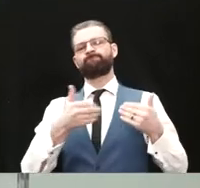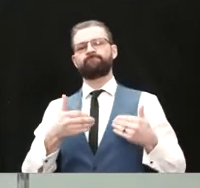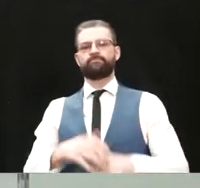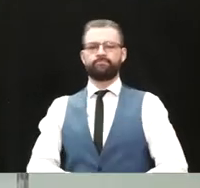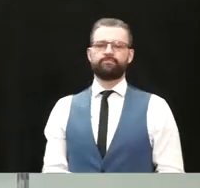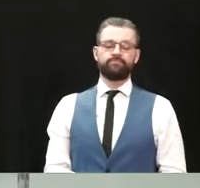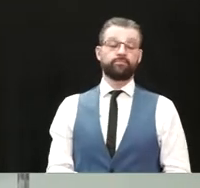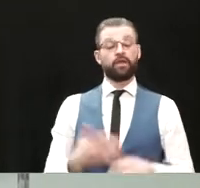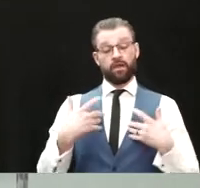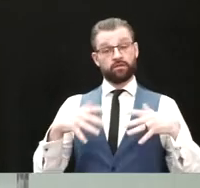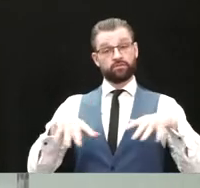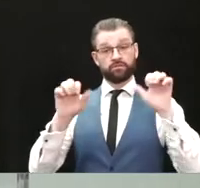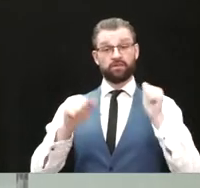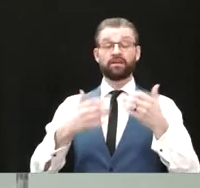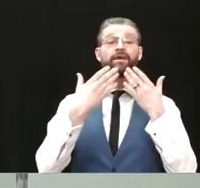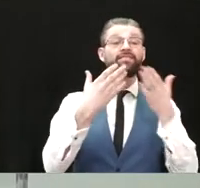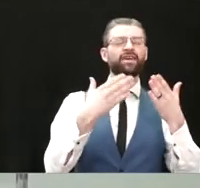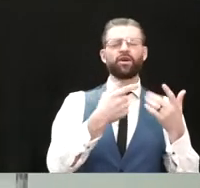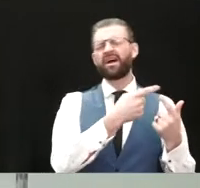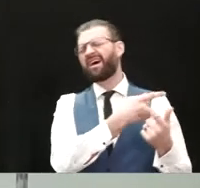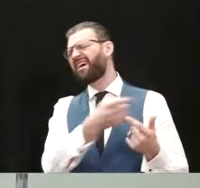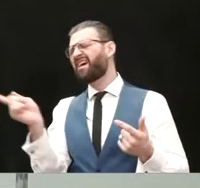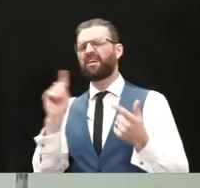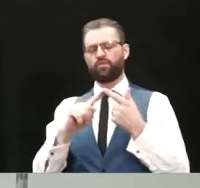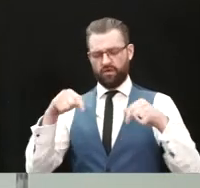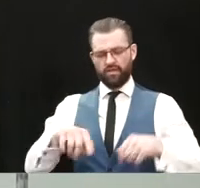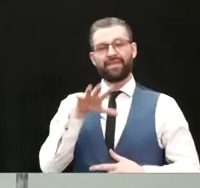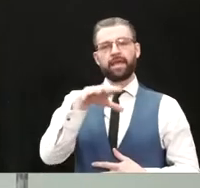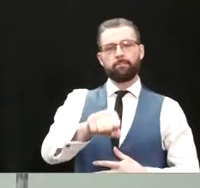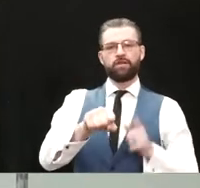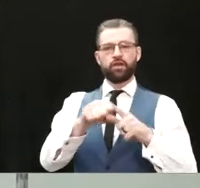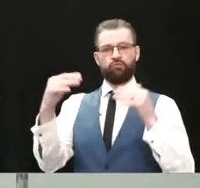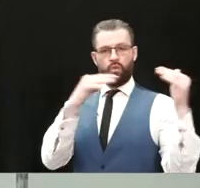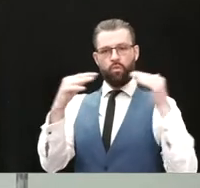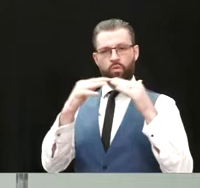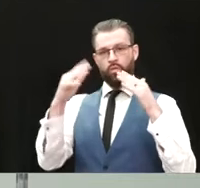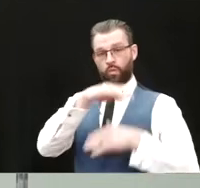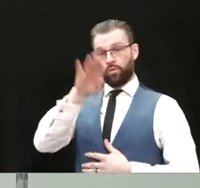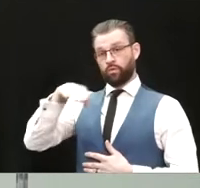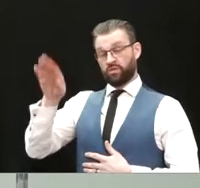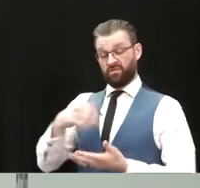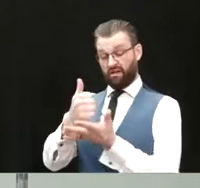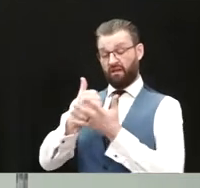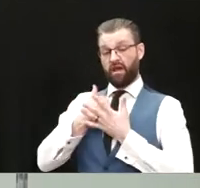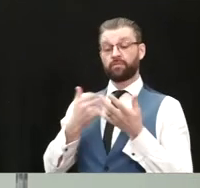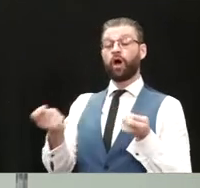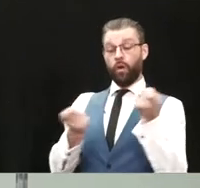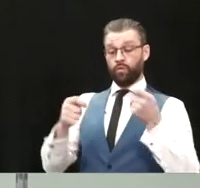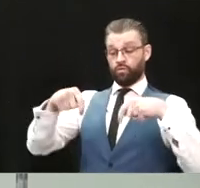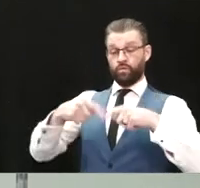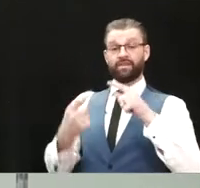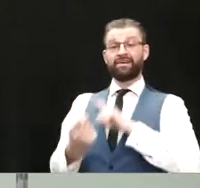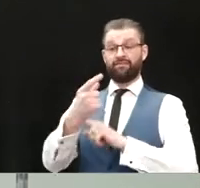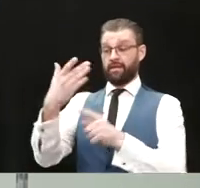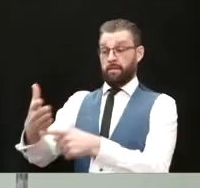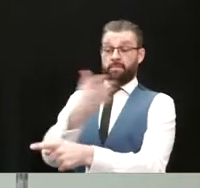begin by thanking everyone at the Imperial War Museum for helping us to host this event in